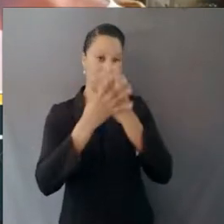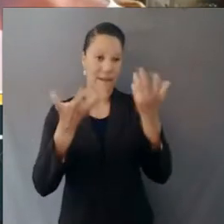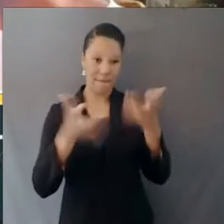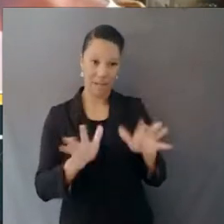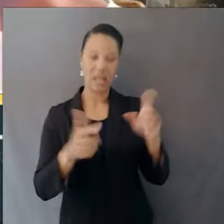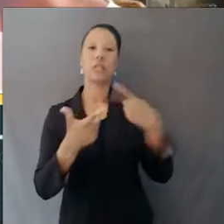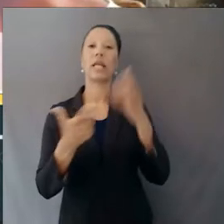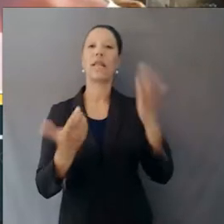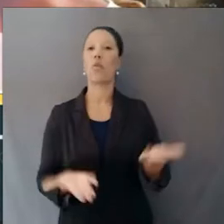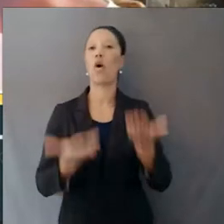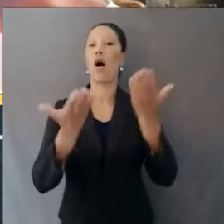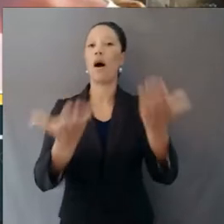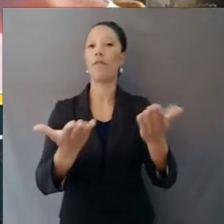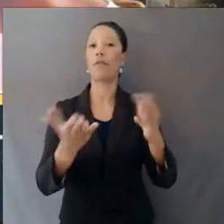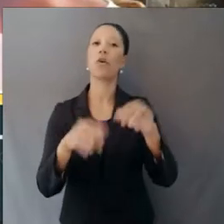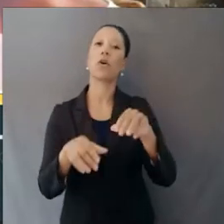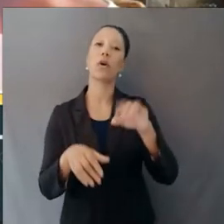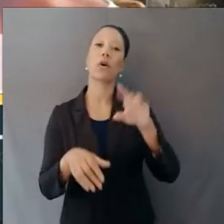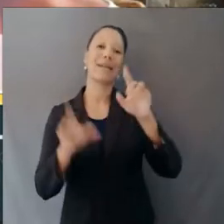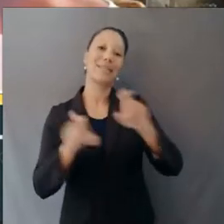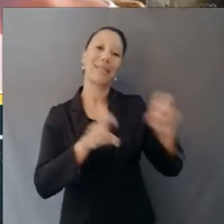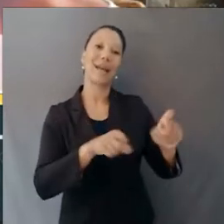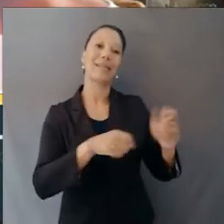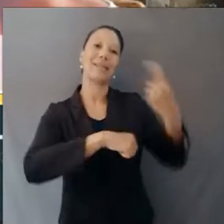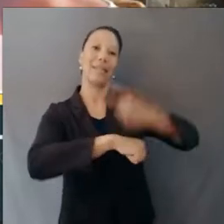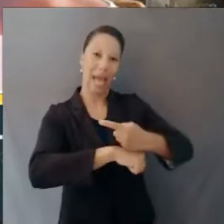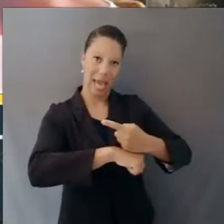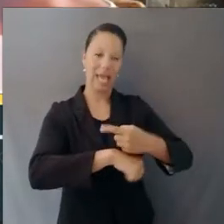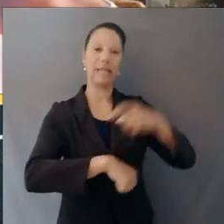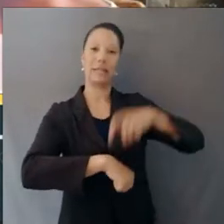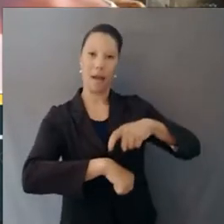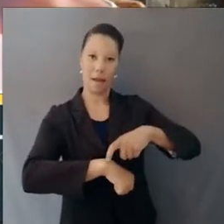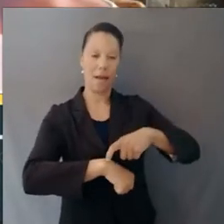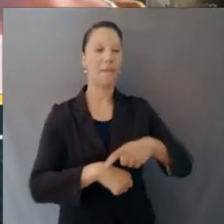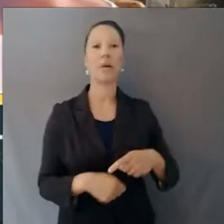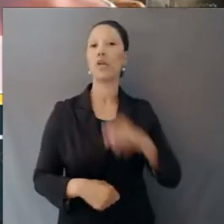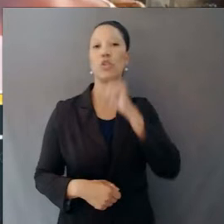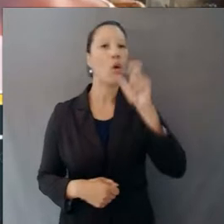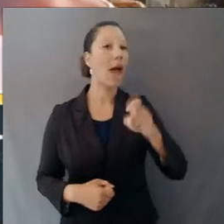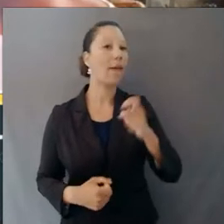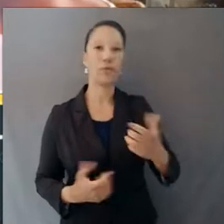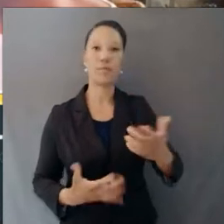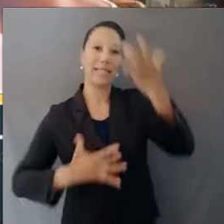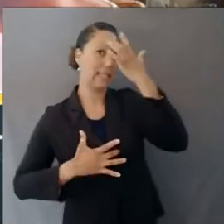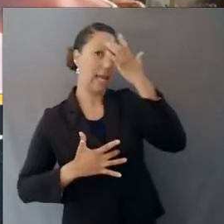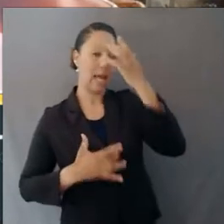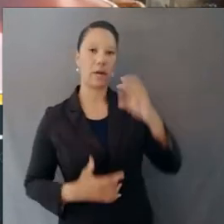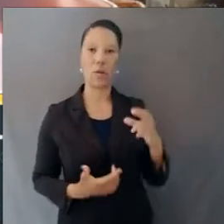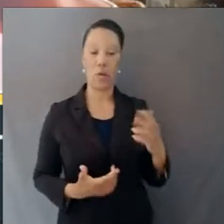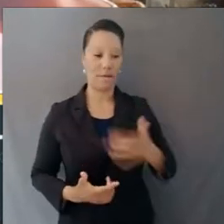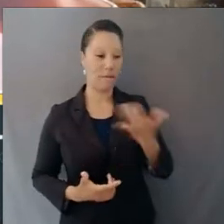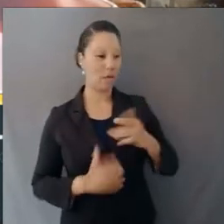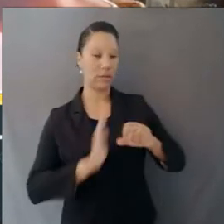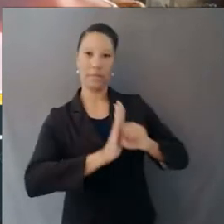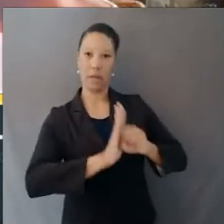testing site at CalExpo. It's no longer symptom driven. So the testing is free for